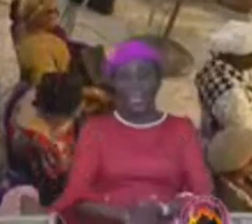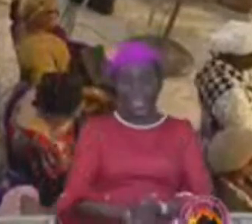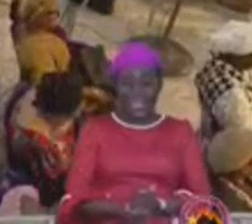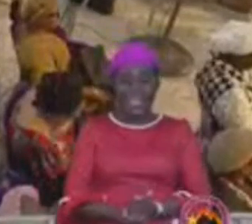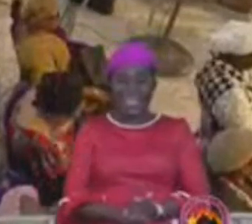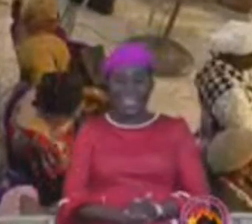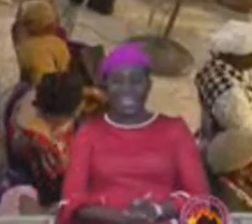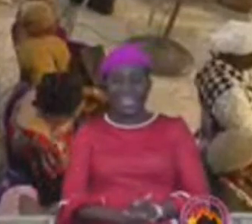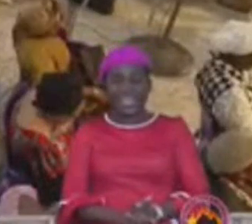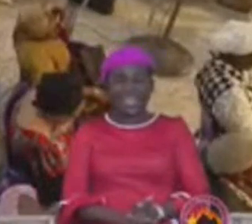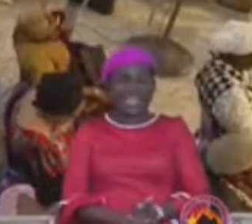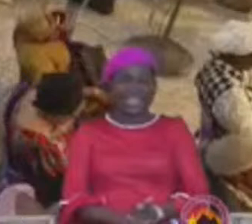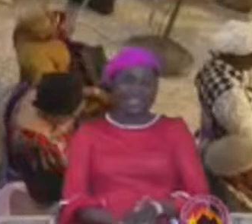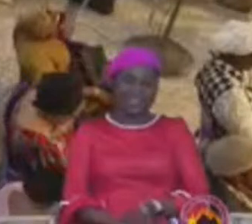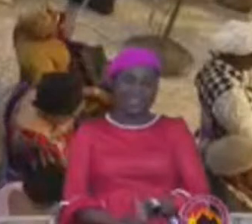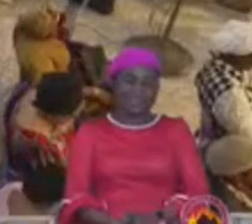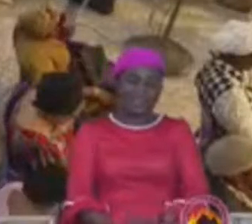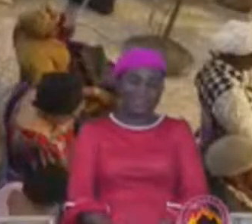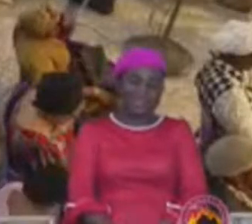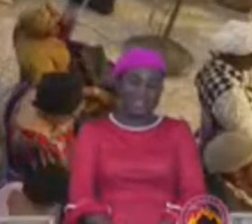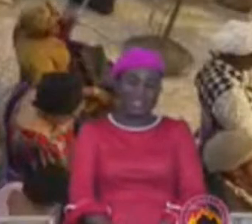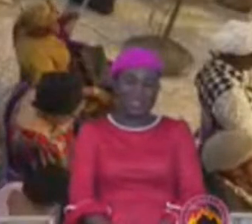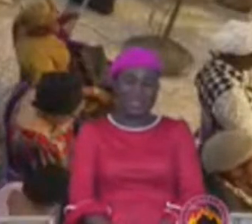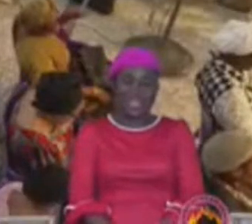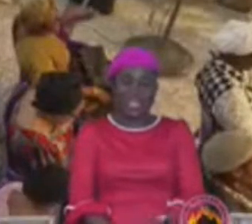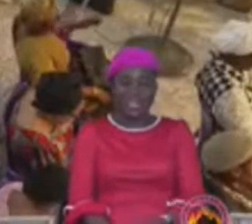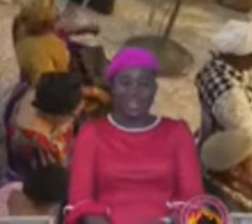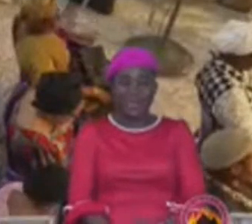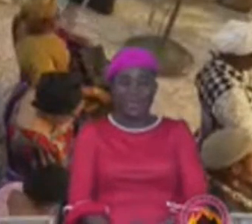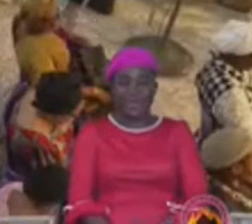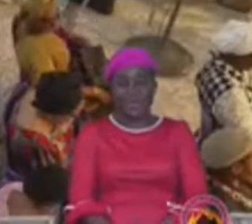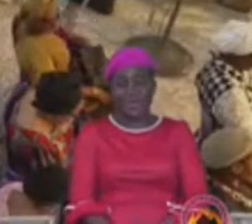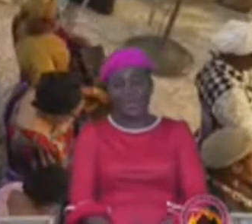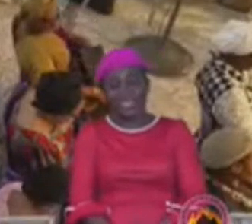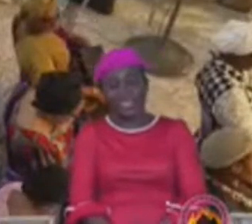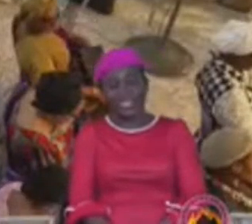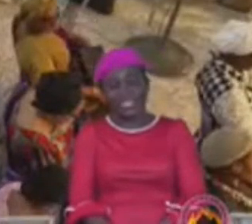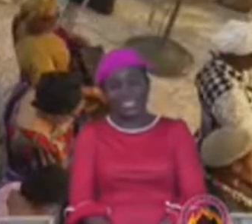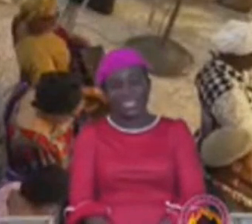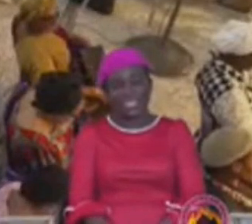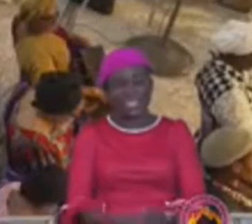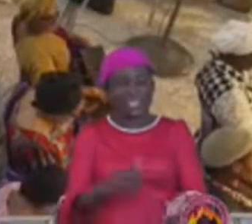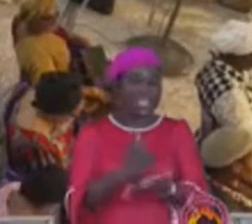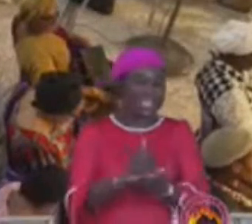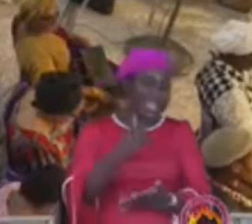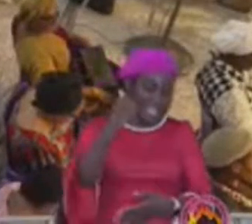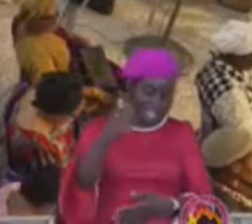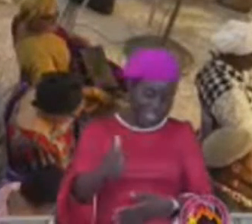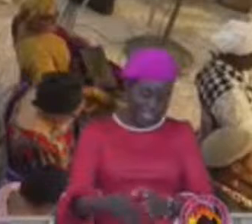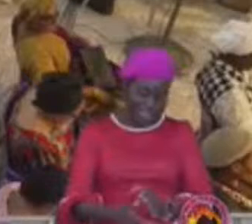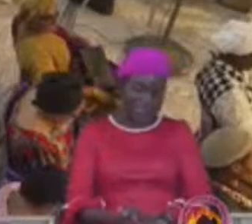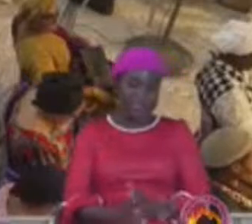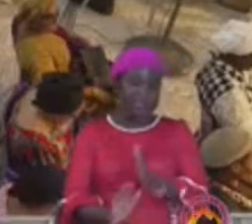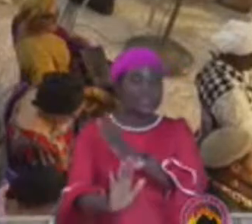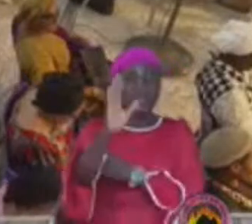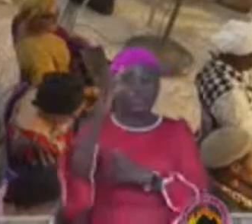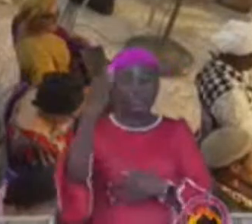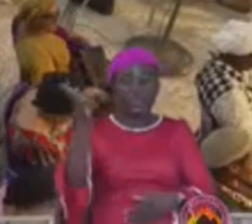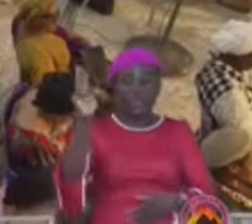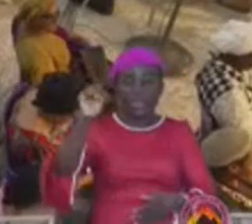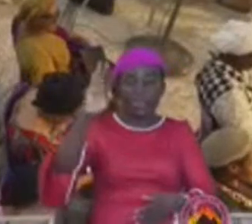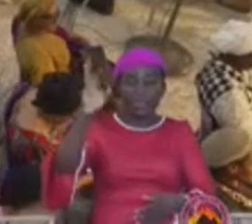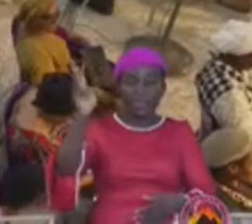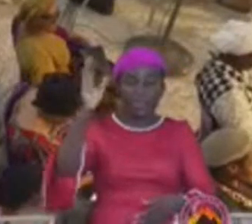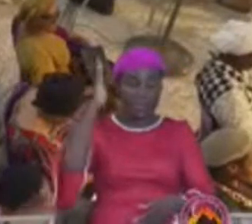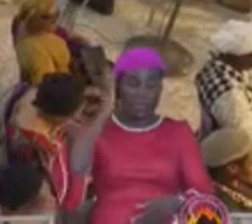hallelujah unto the glory of the name of our God. Our brother is out here. Amen. God of MFM, we give you a new name